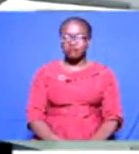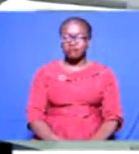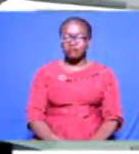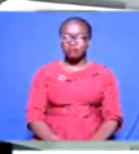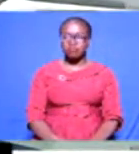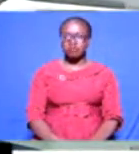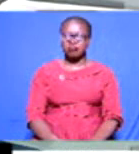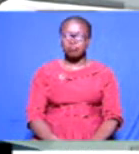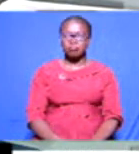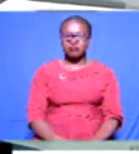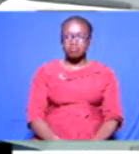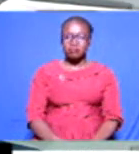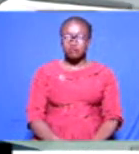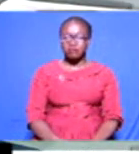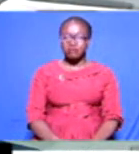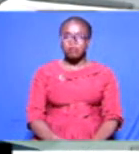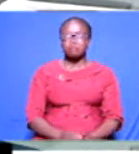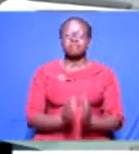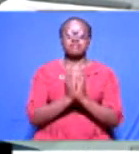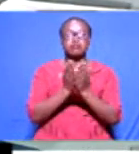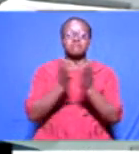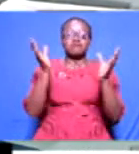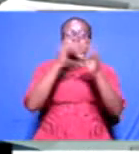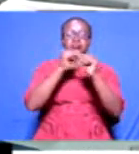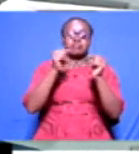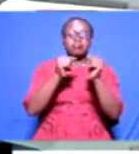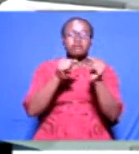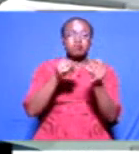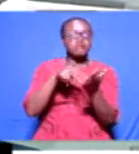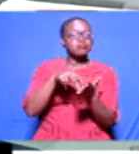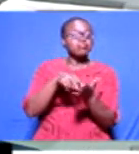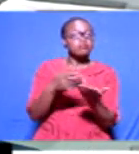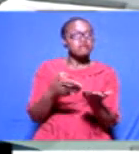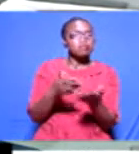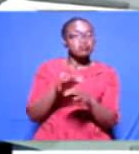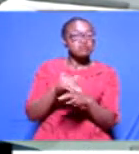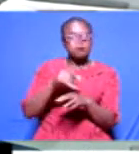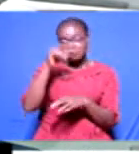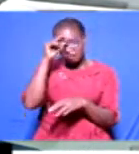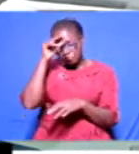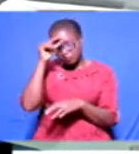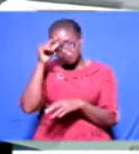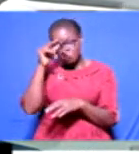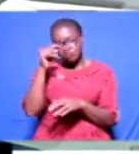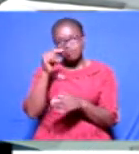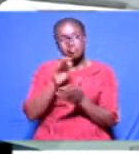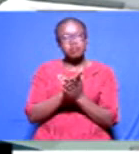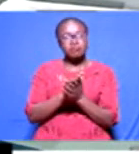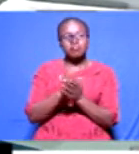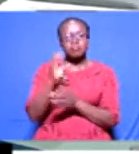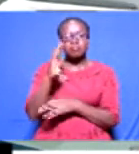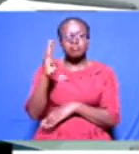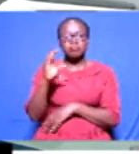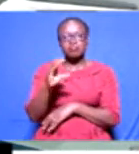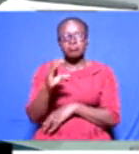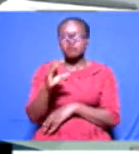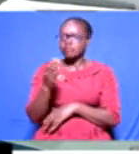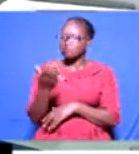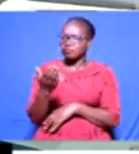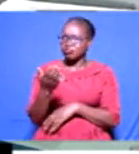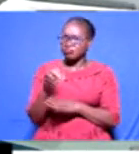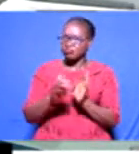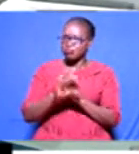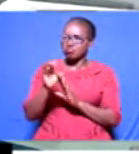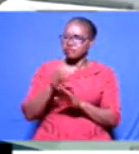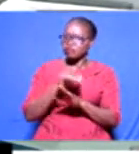Serafina, presidential aspirant Jimmy Wajigi has called on government to rework the competency-based curricula, saying that it will not